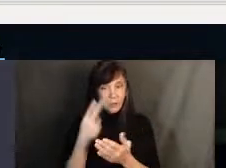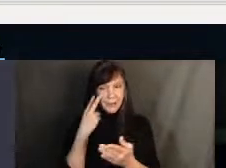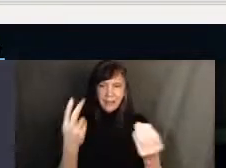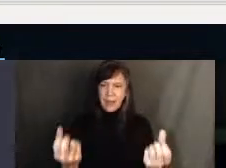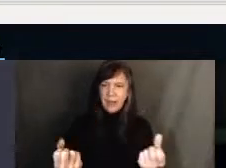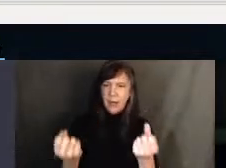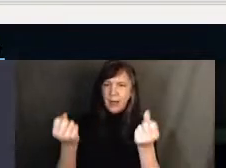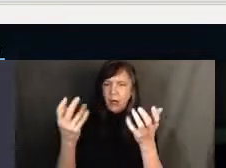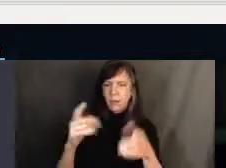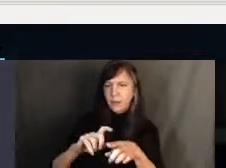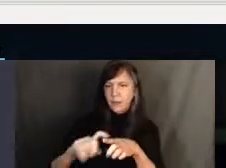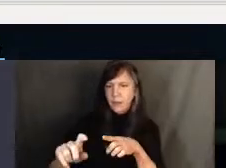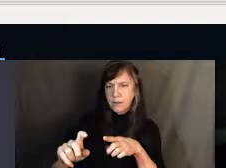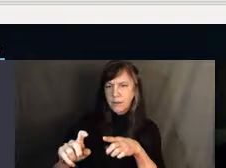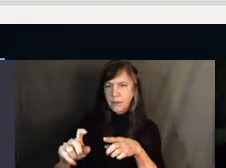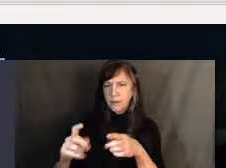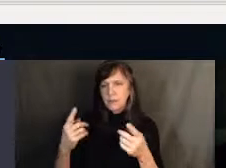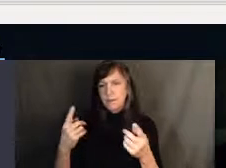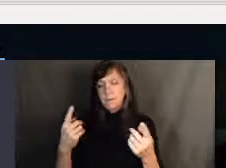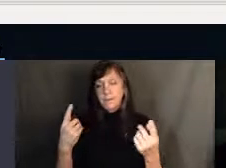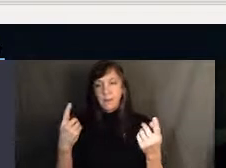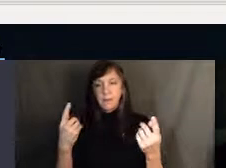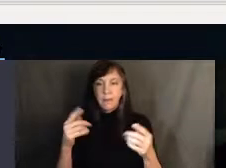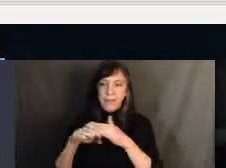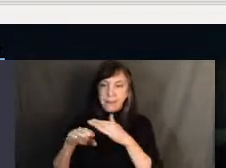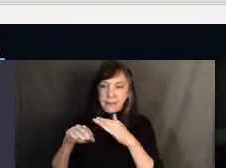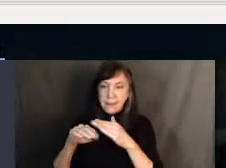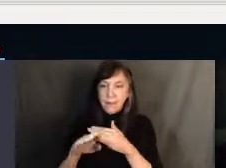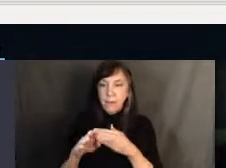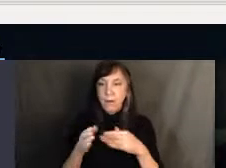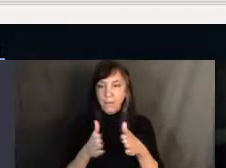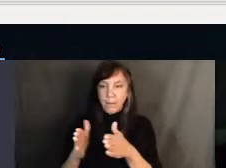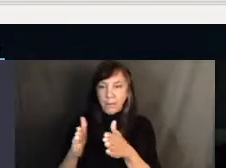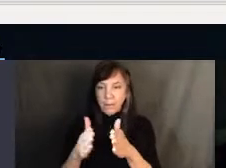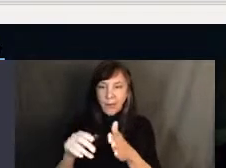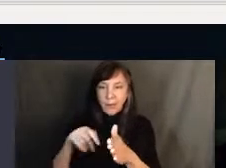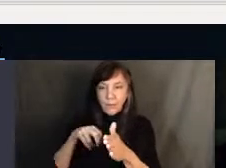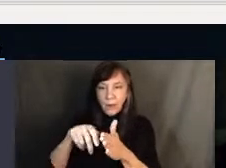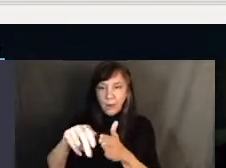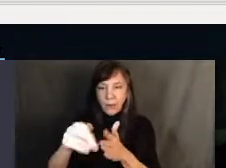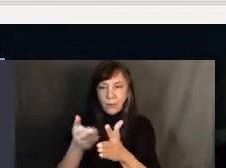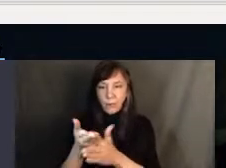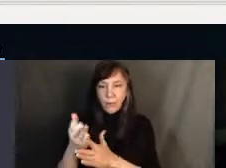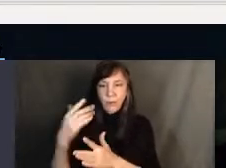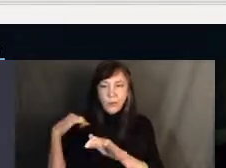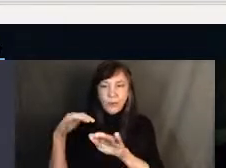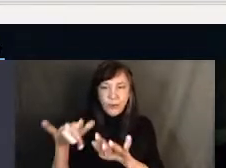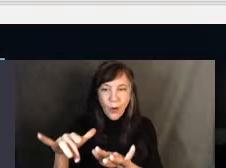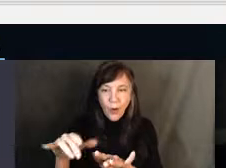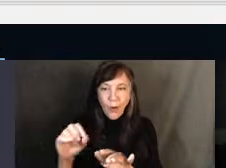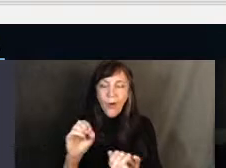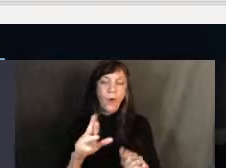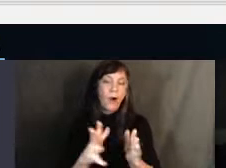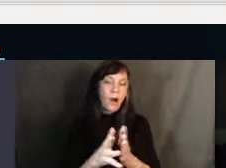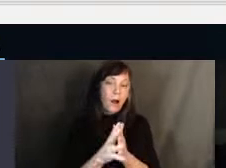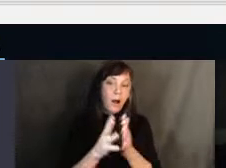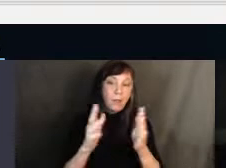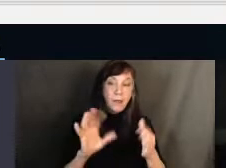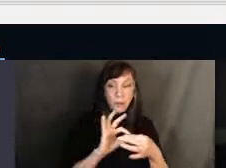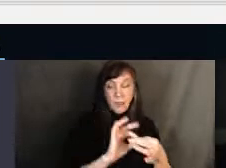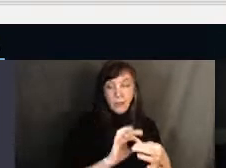to accessible path of travel or parking and snow, how much of it is related to